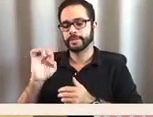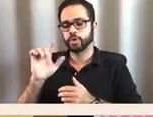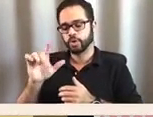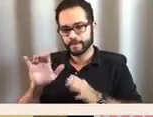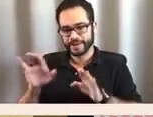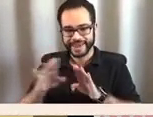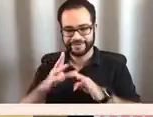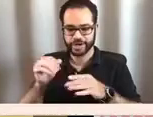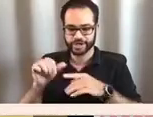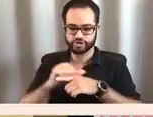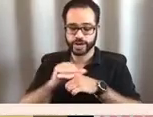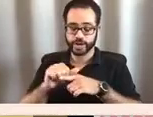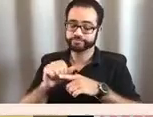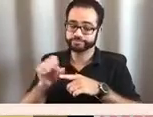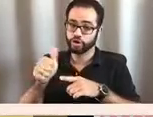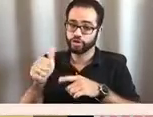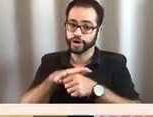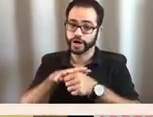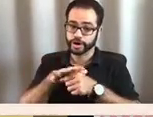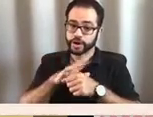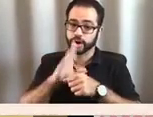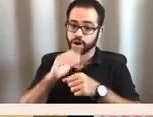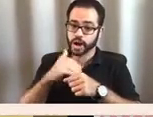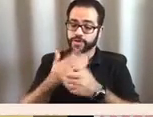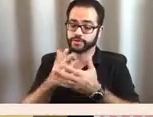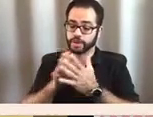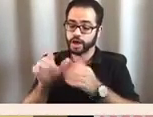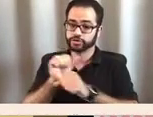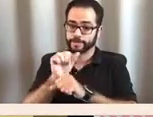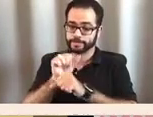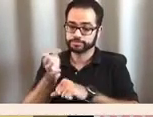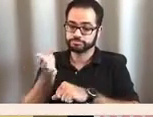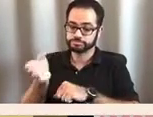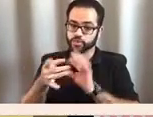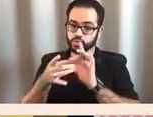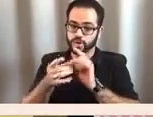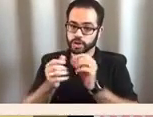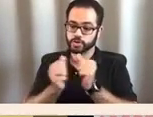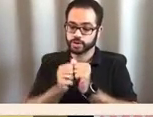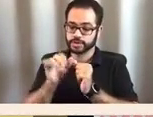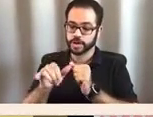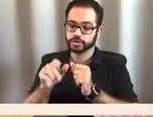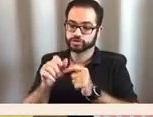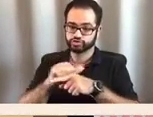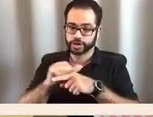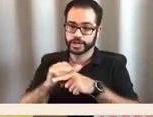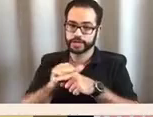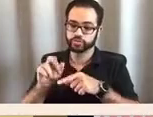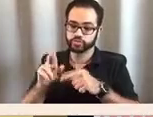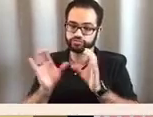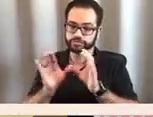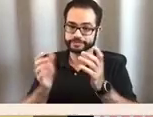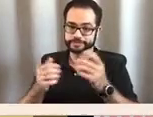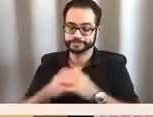also another area where there would be jobs that require that credential.